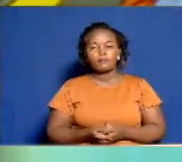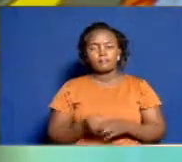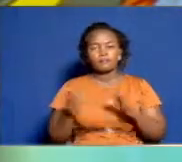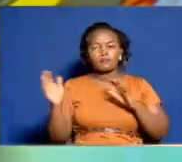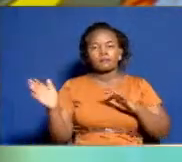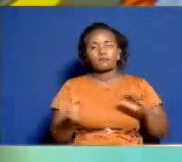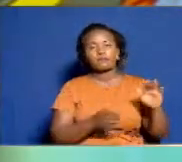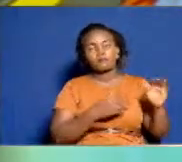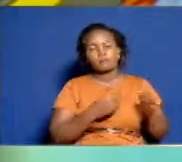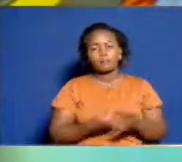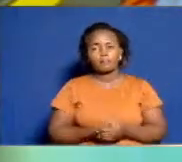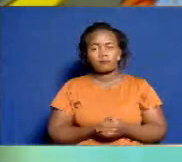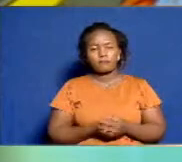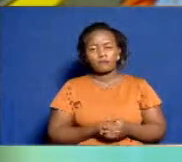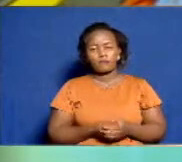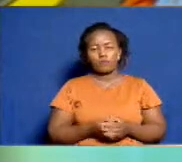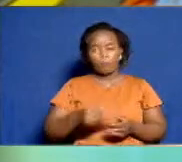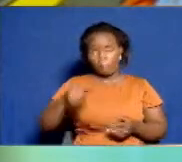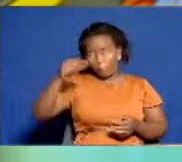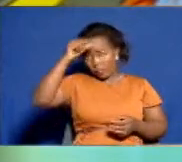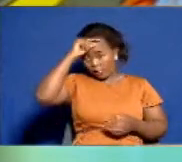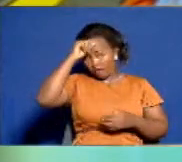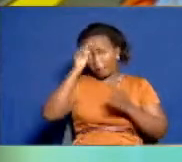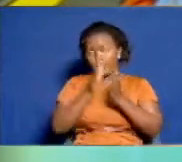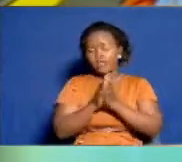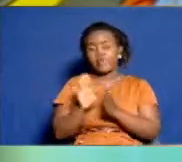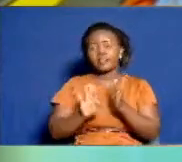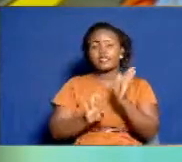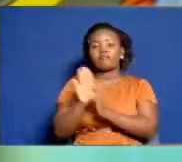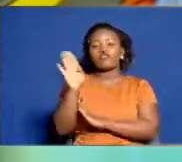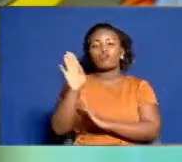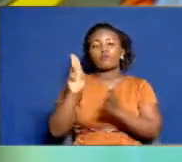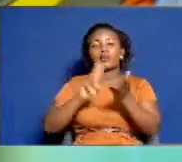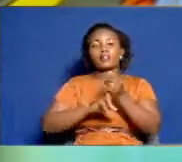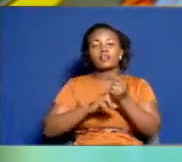And still on health, the government and development partners have...